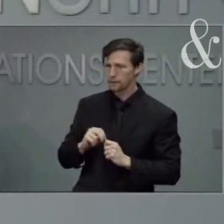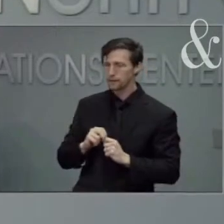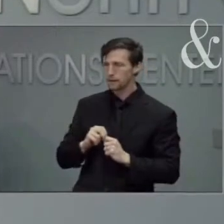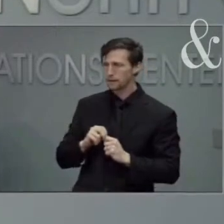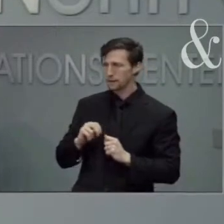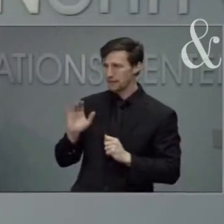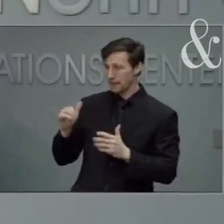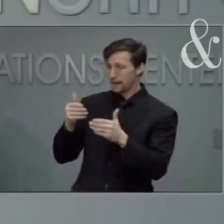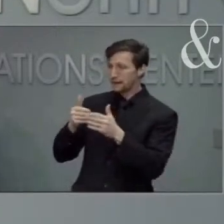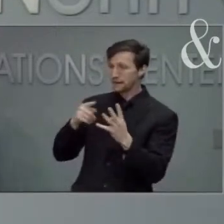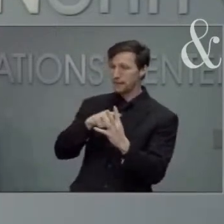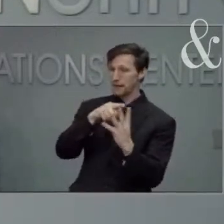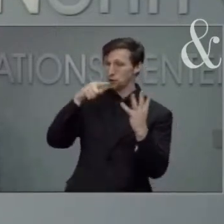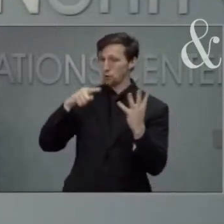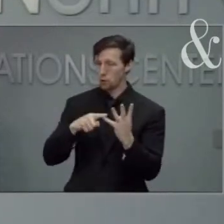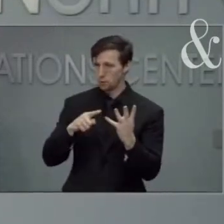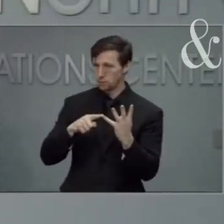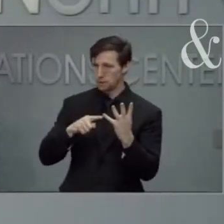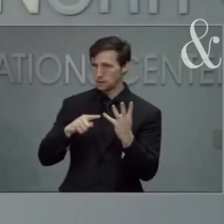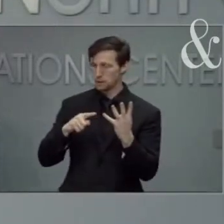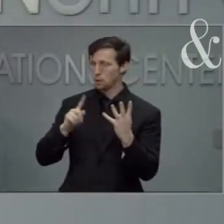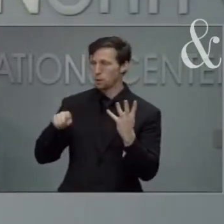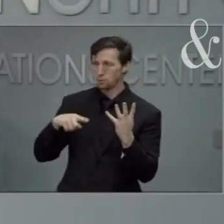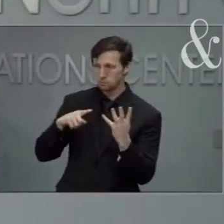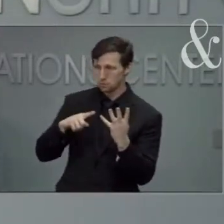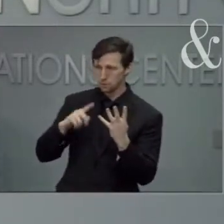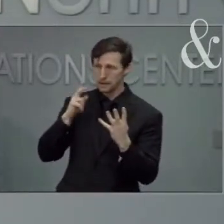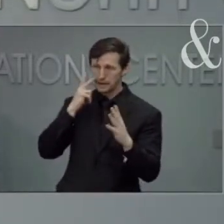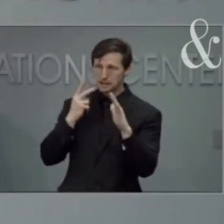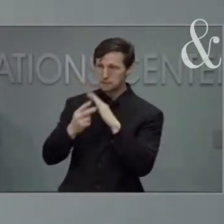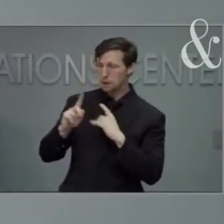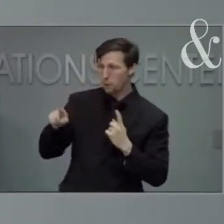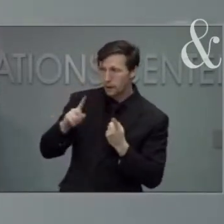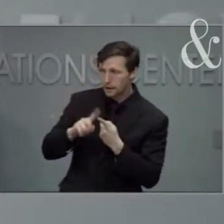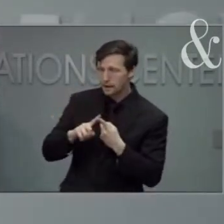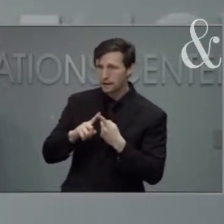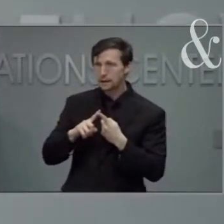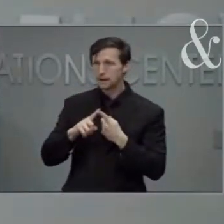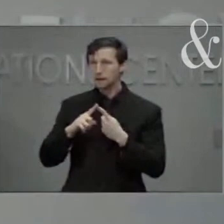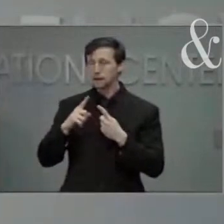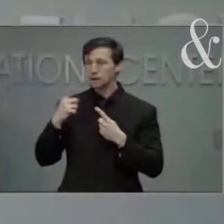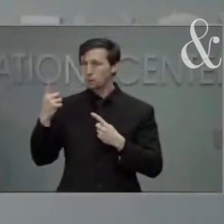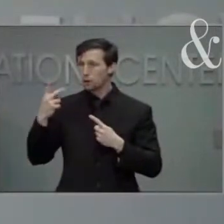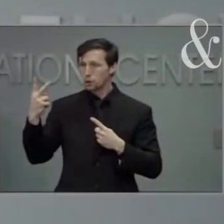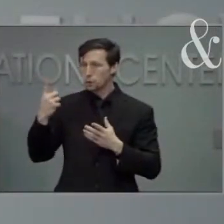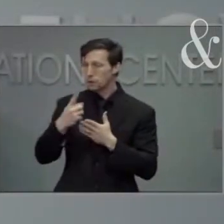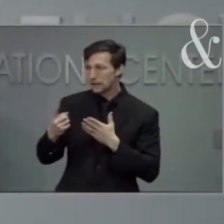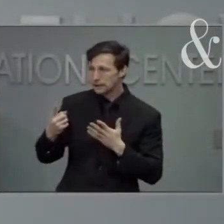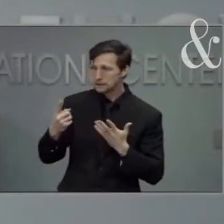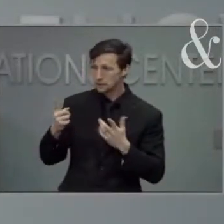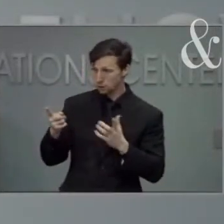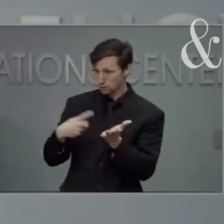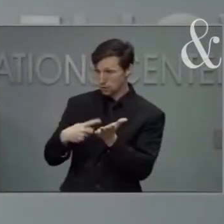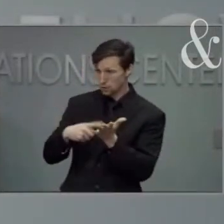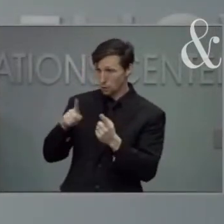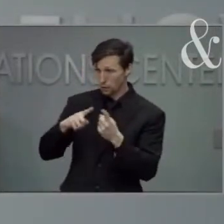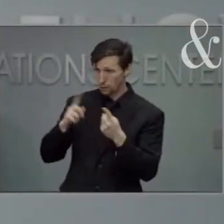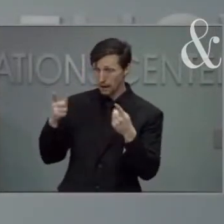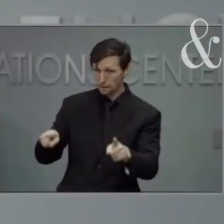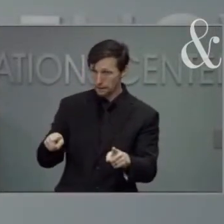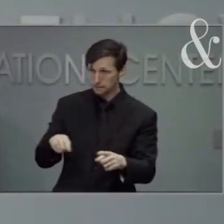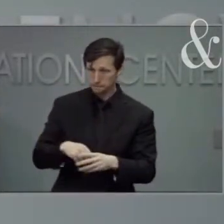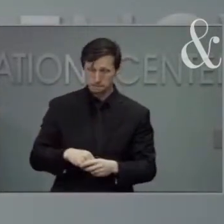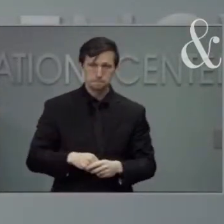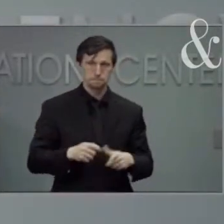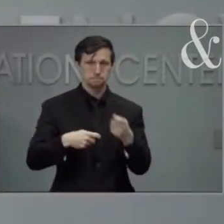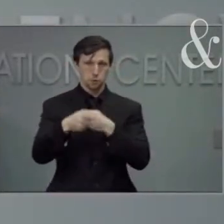see that next group 3 prioritization come out? We're hearing reports it could be in a couple weeks. Have y'all talked about when that might occur?